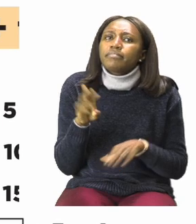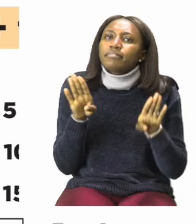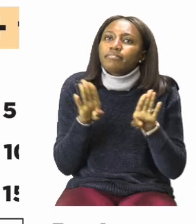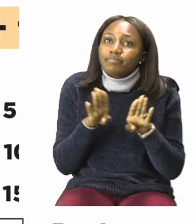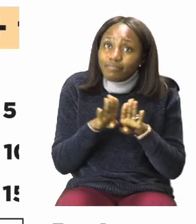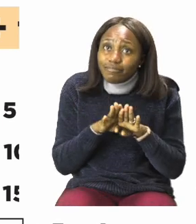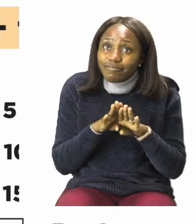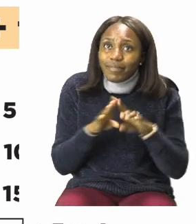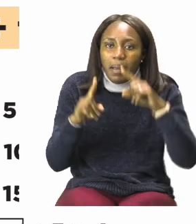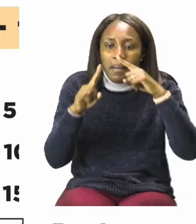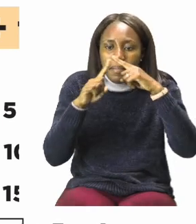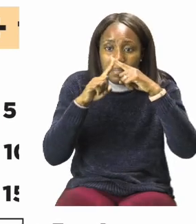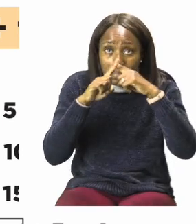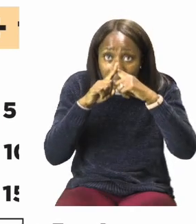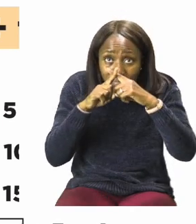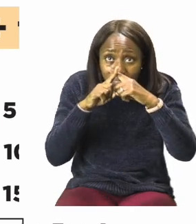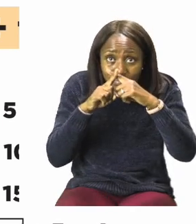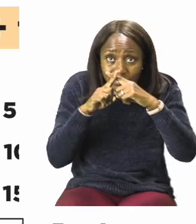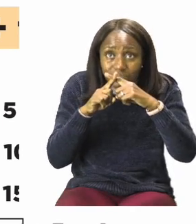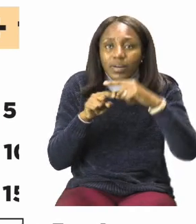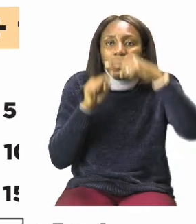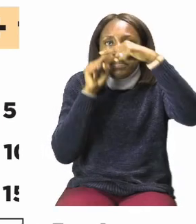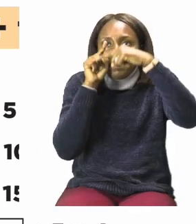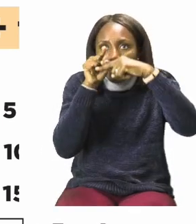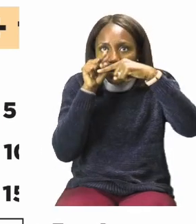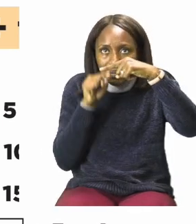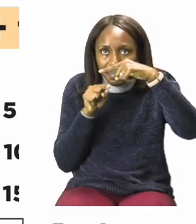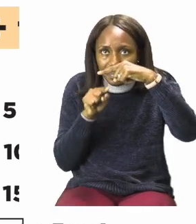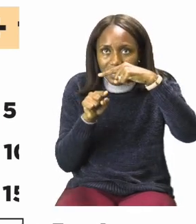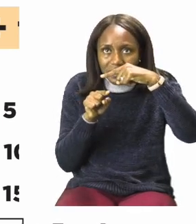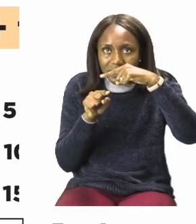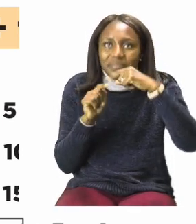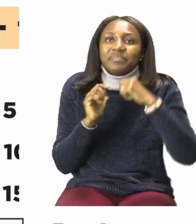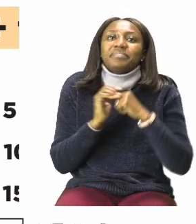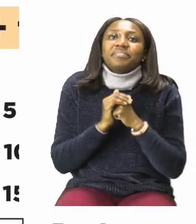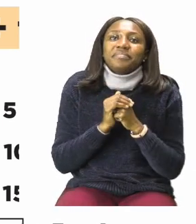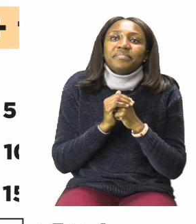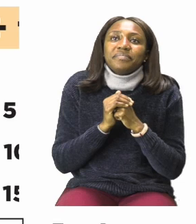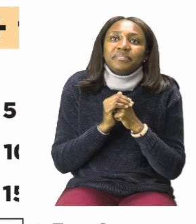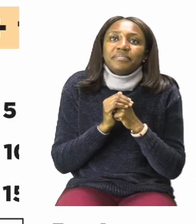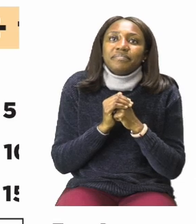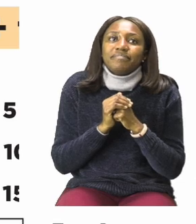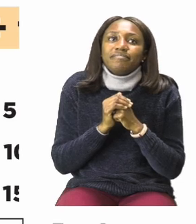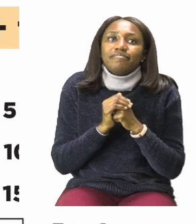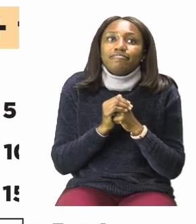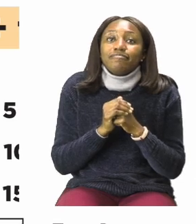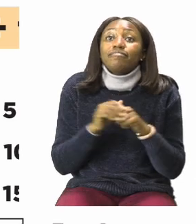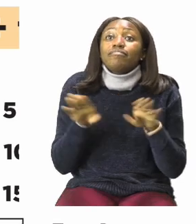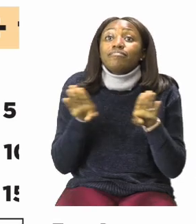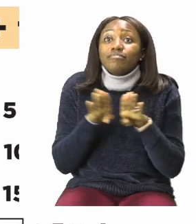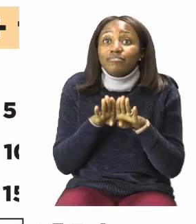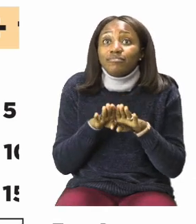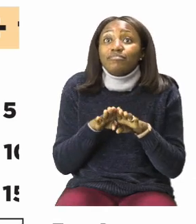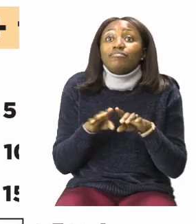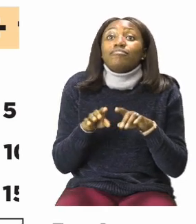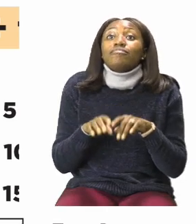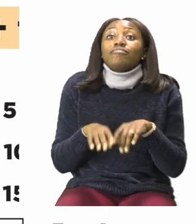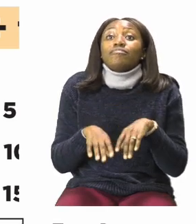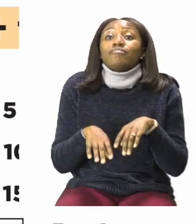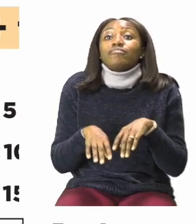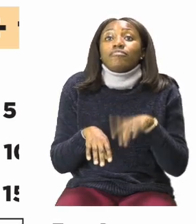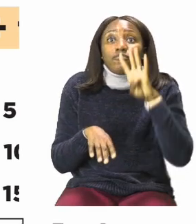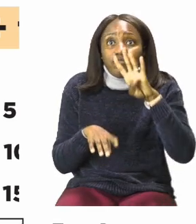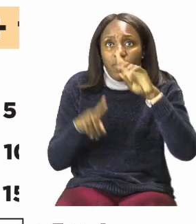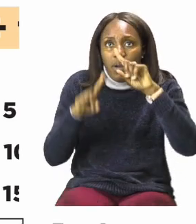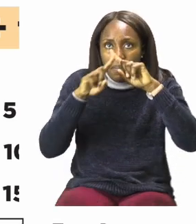doing multiplication and division. We're going to be doing the 4 times table, 5 times table, and